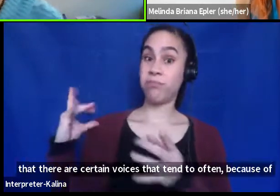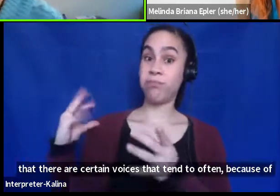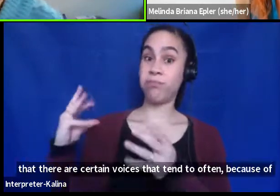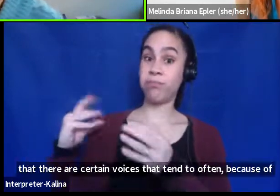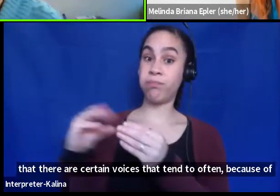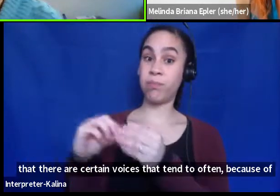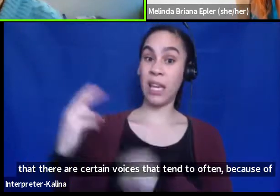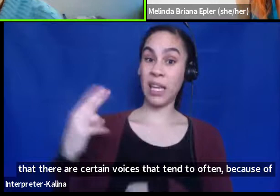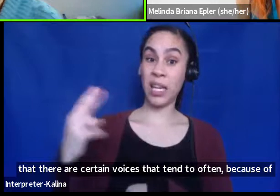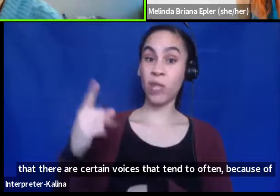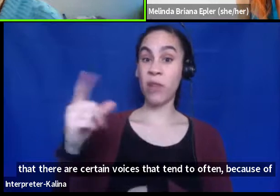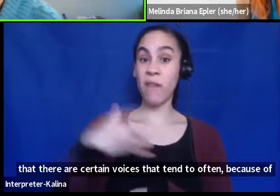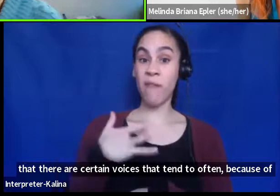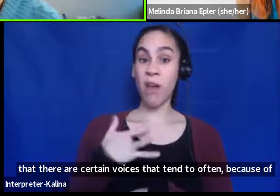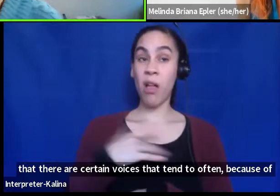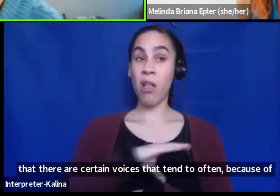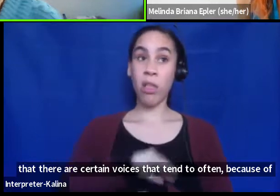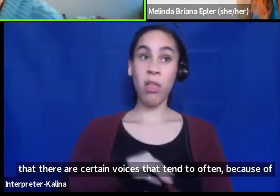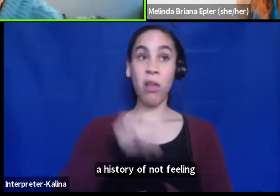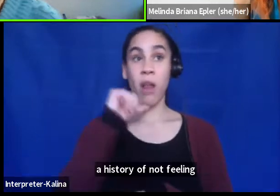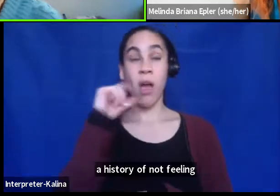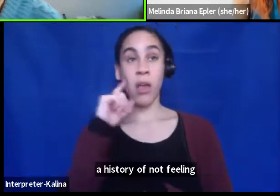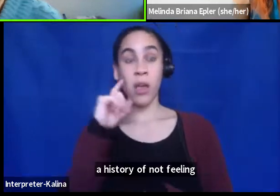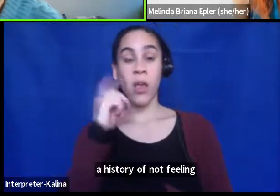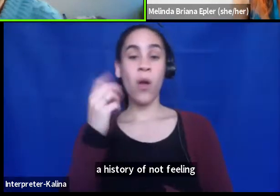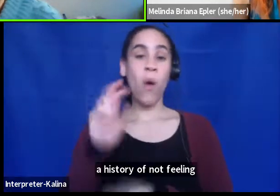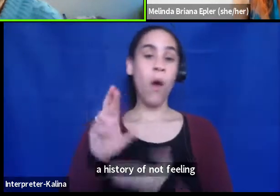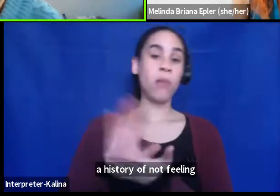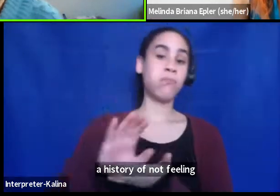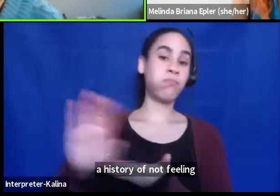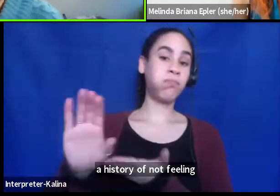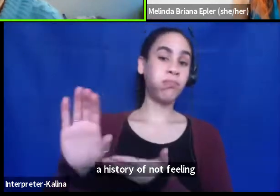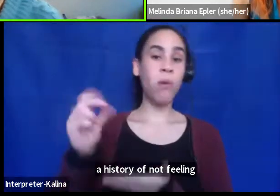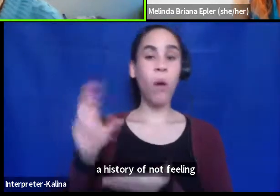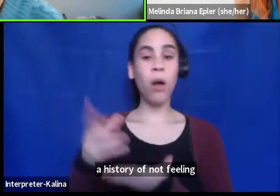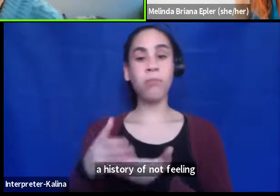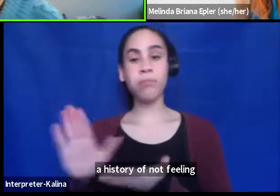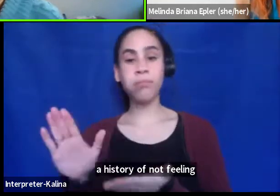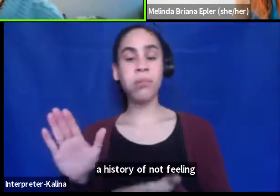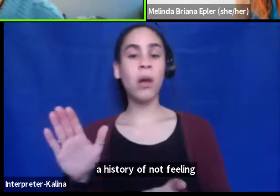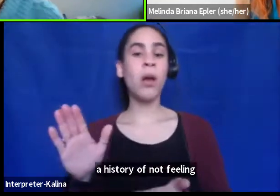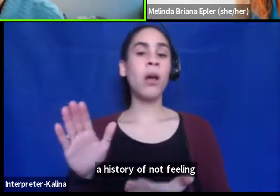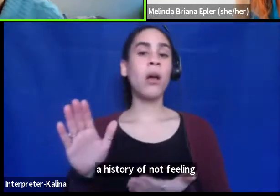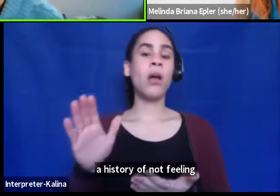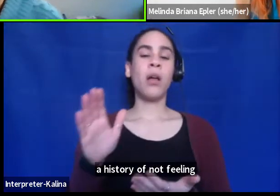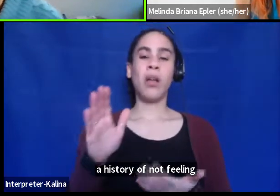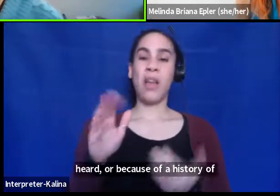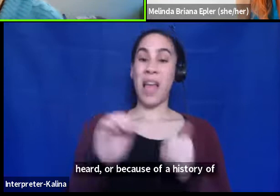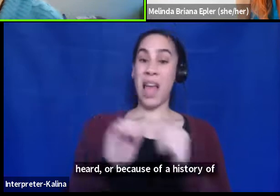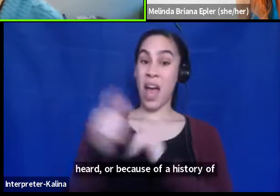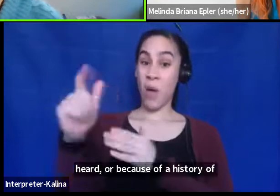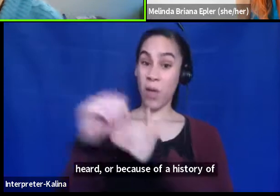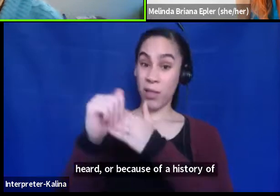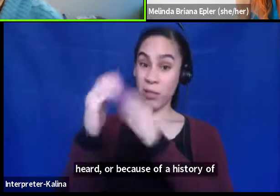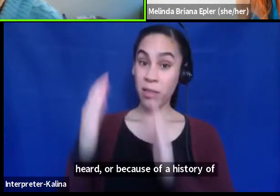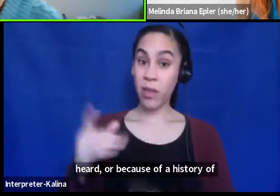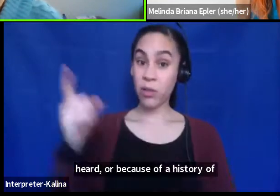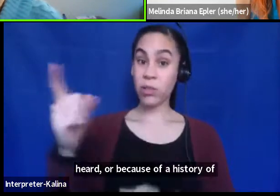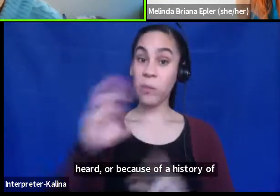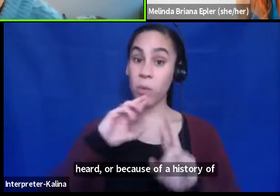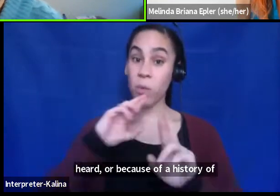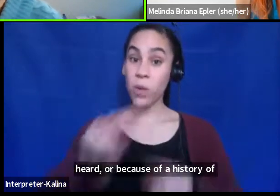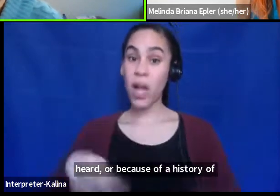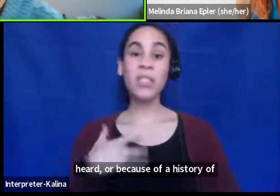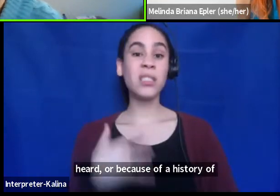a history of subjugation, or because of the way that leadership reacts, tend to sometimes